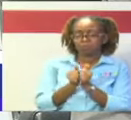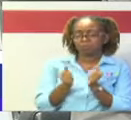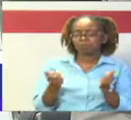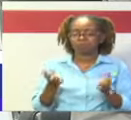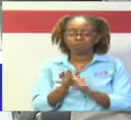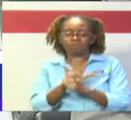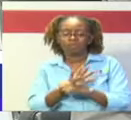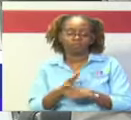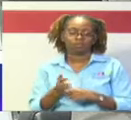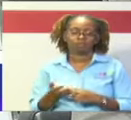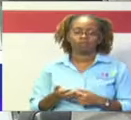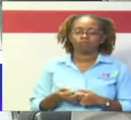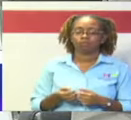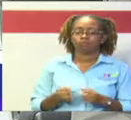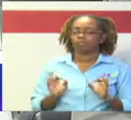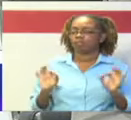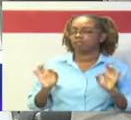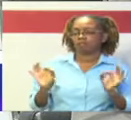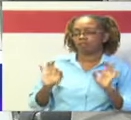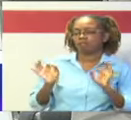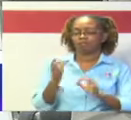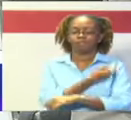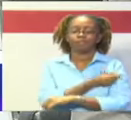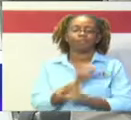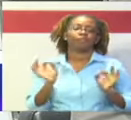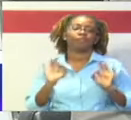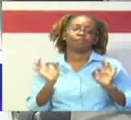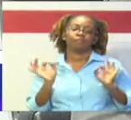as expected. We only had about